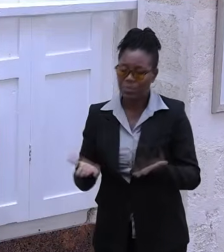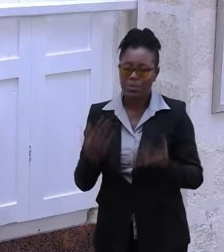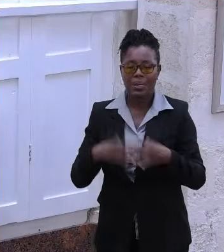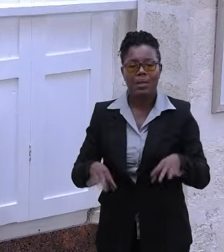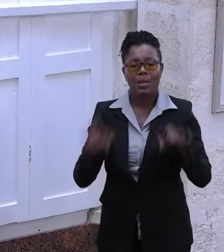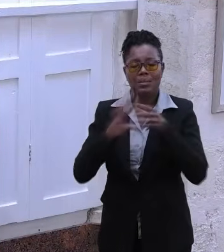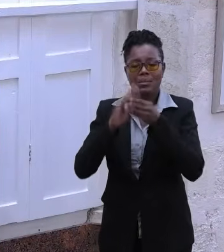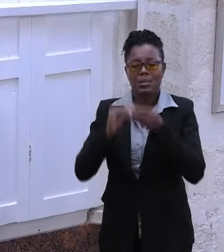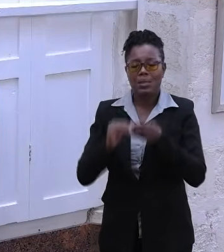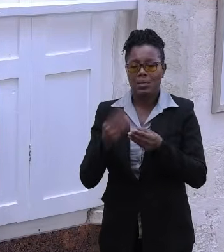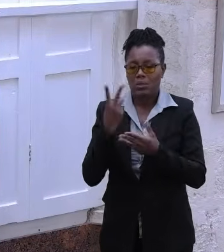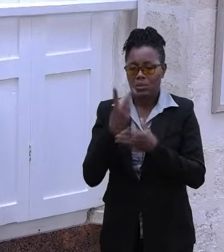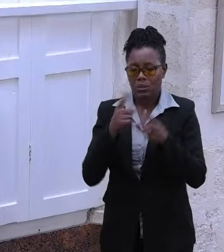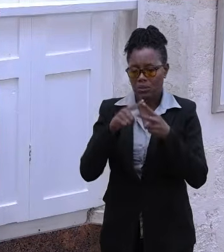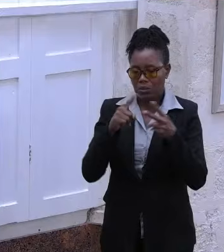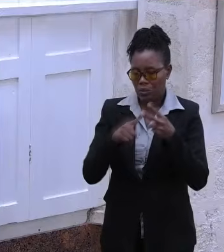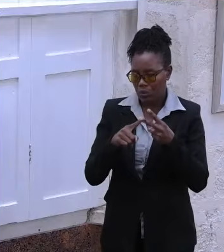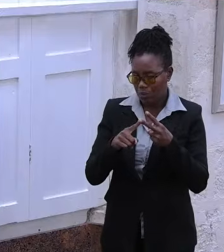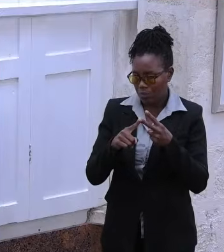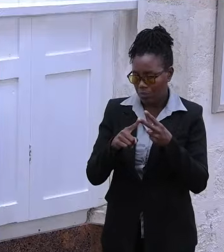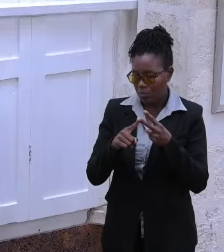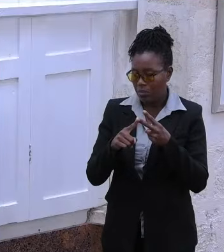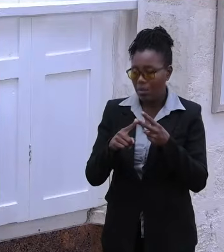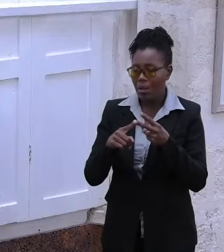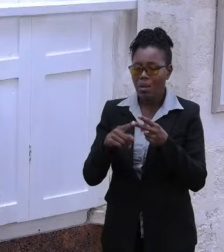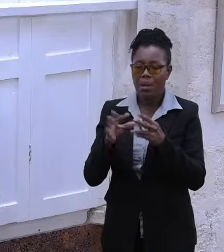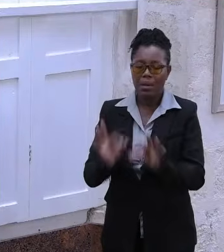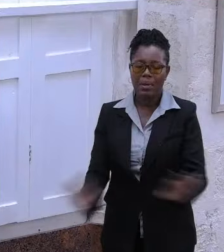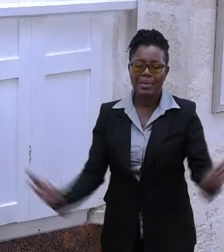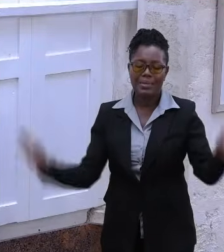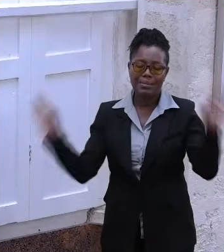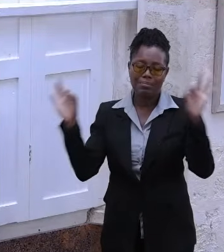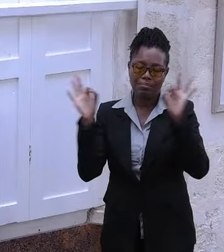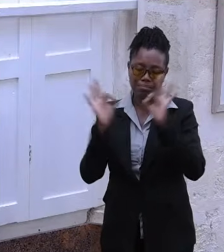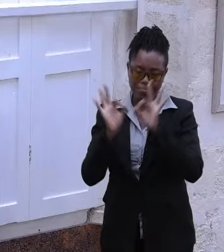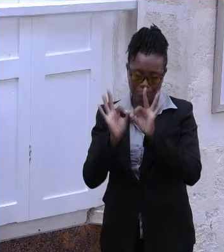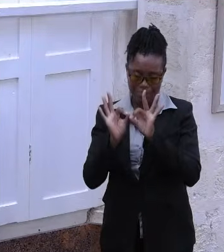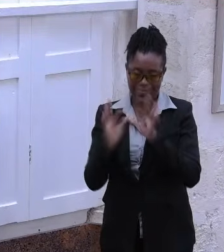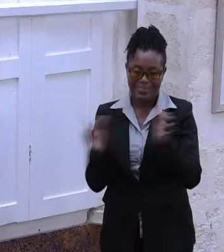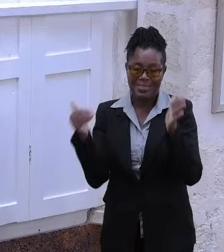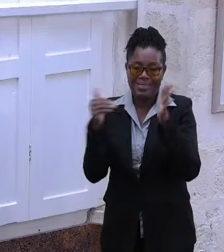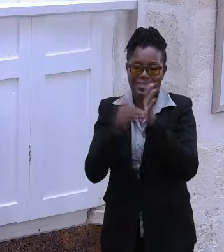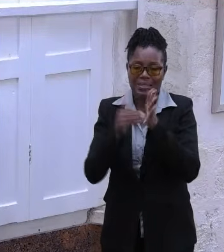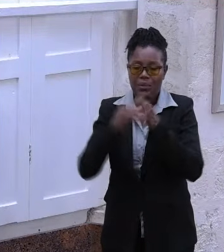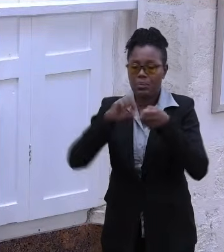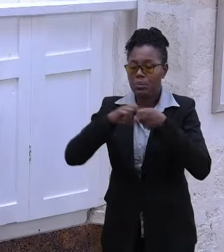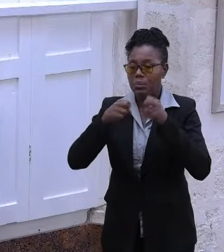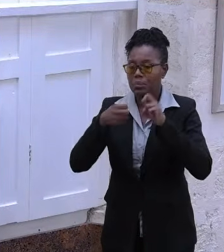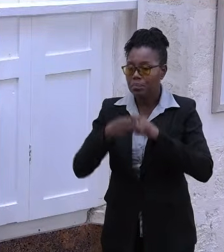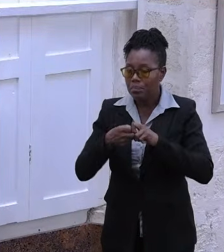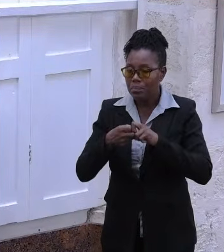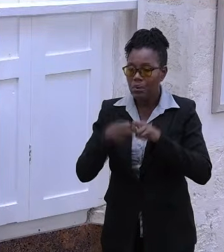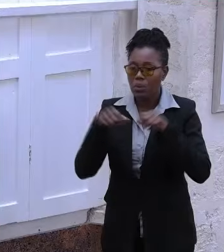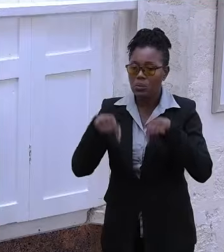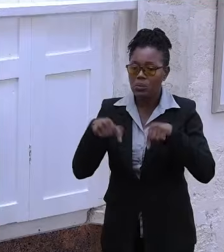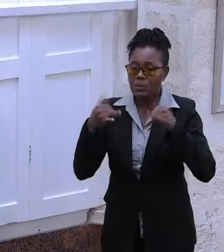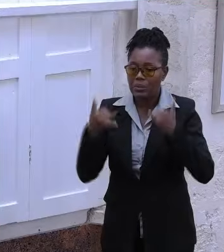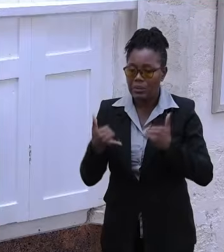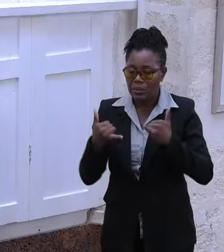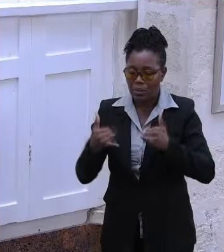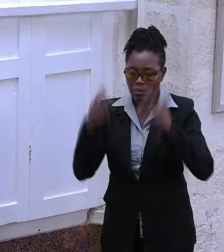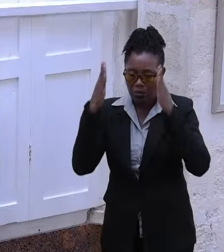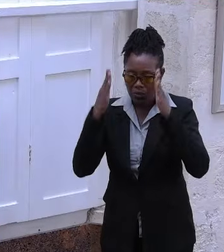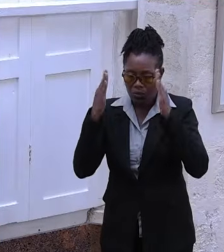are so important. And my thing is, again, the issue of, this now becomes down to an issue